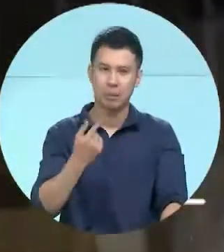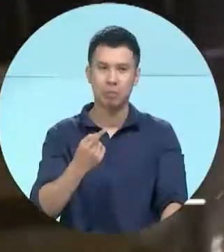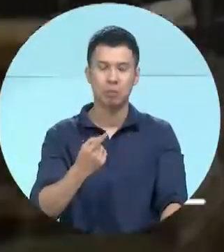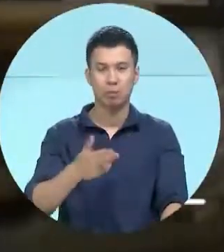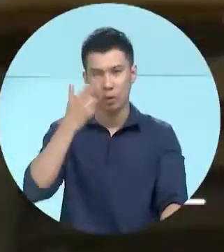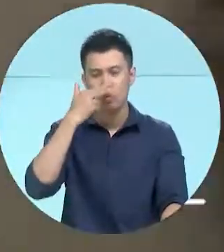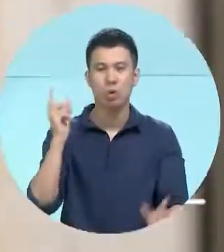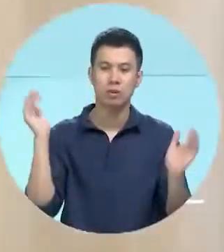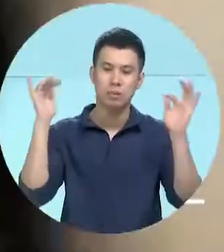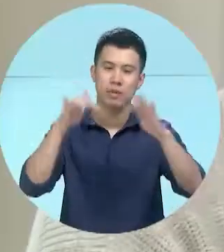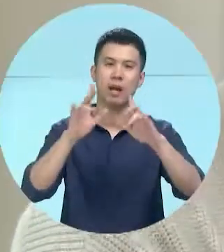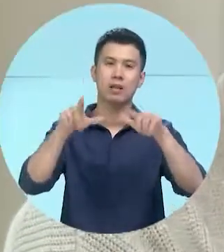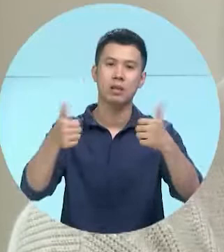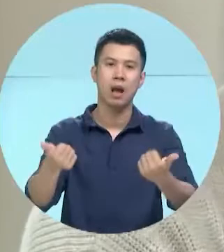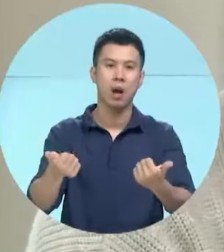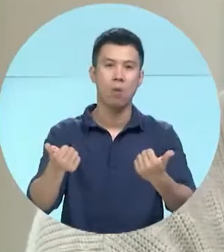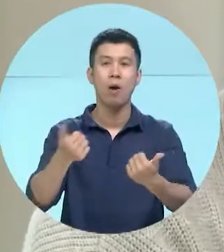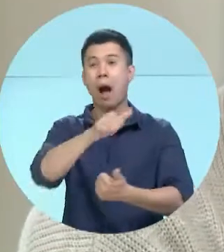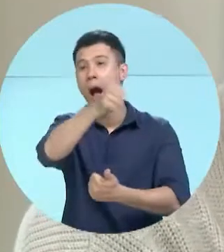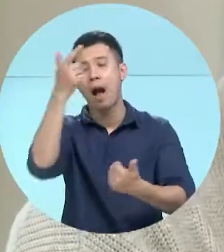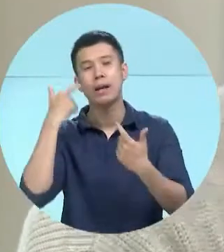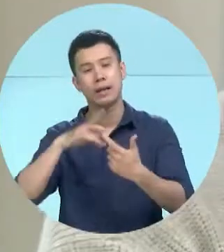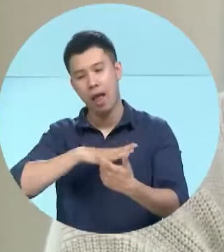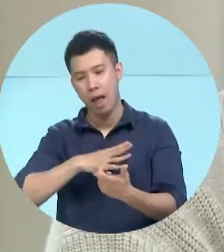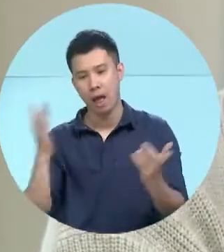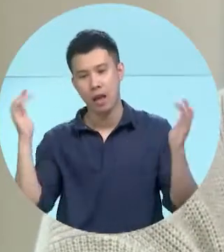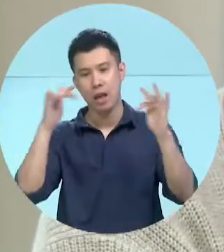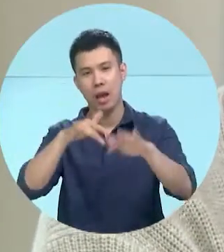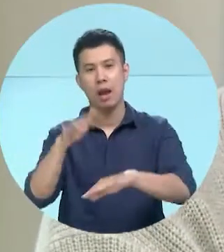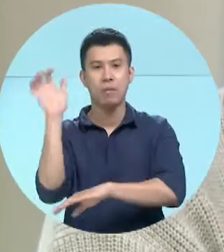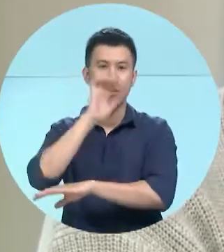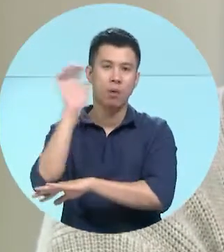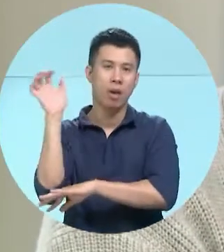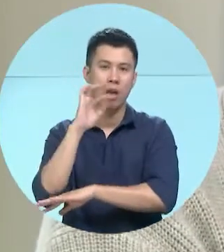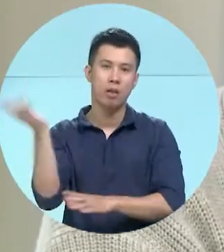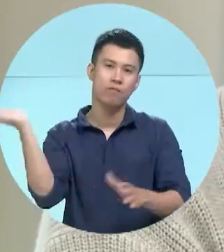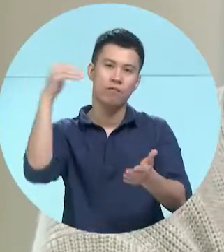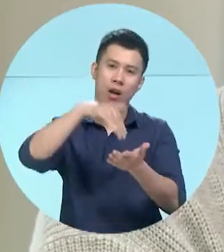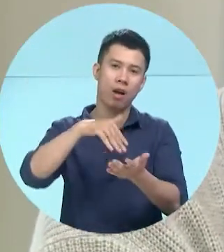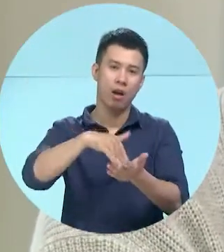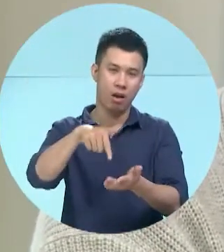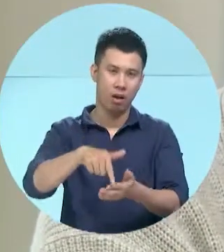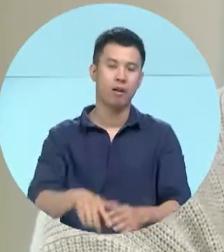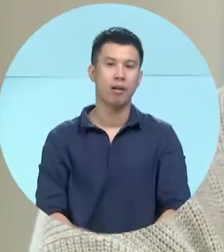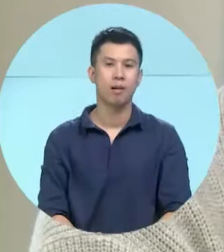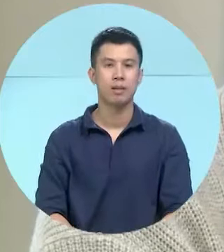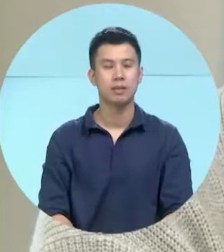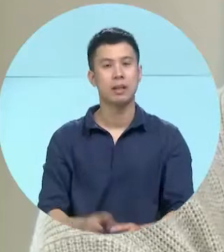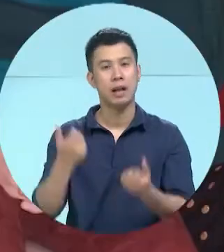every day he's talking about how excited he is that they're coming at Christmas. And so, yeah, I'm really glad